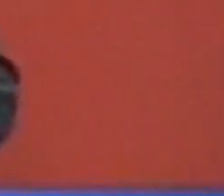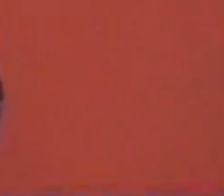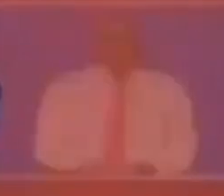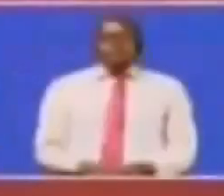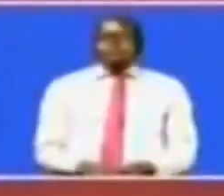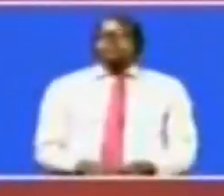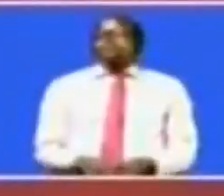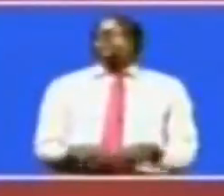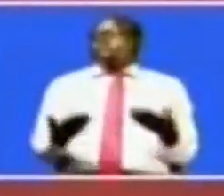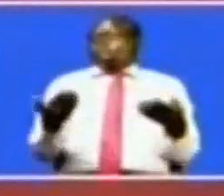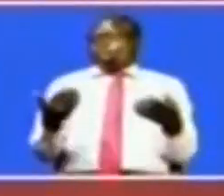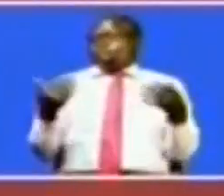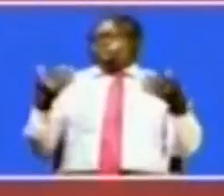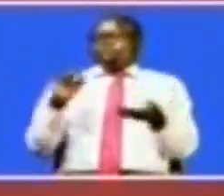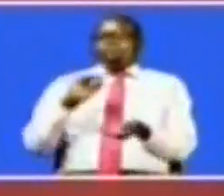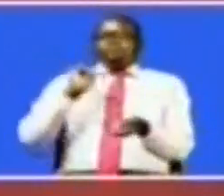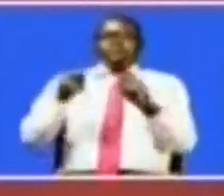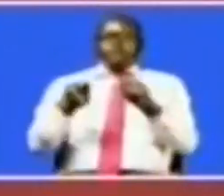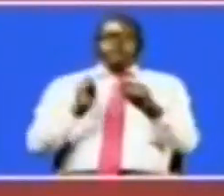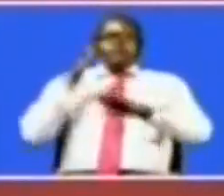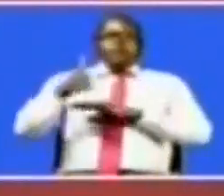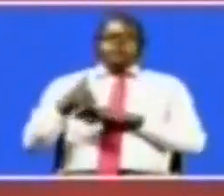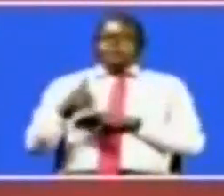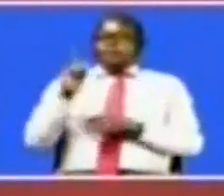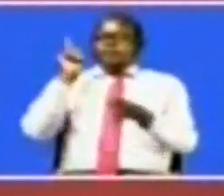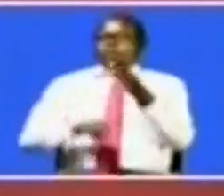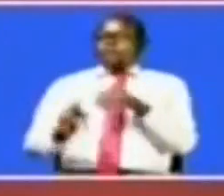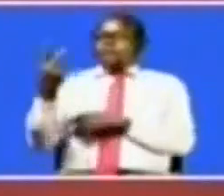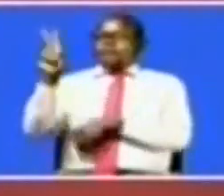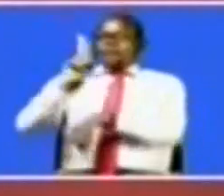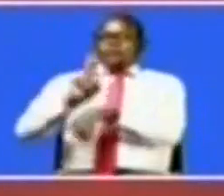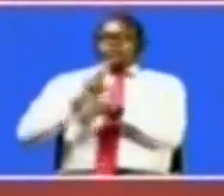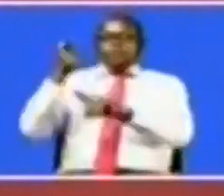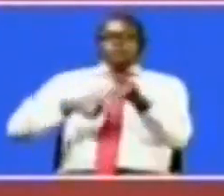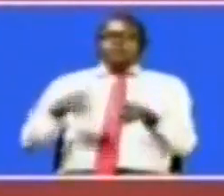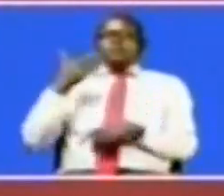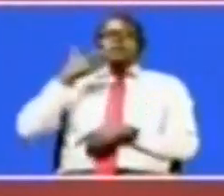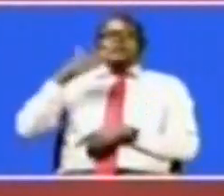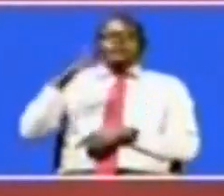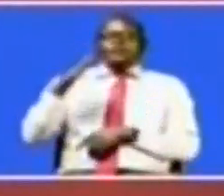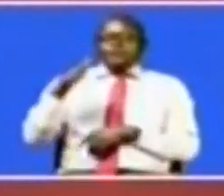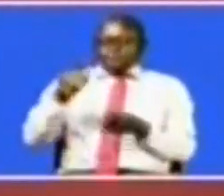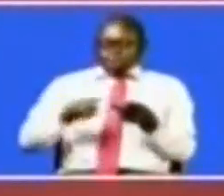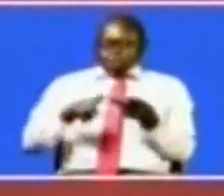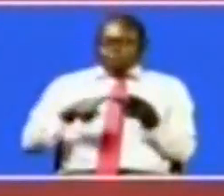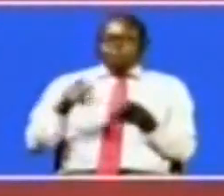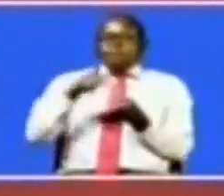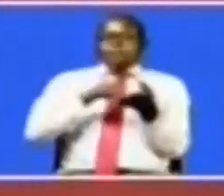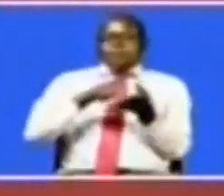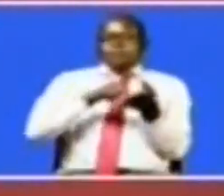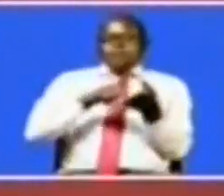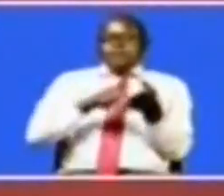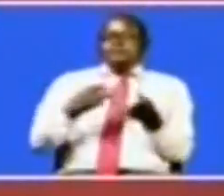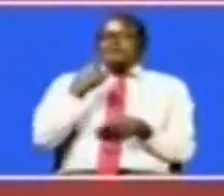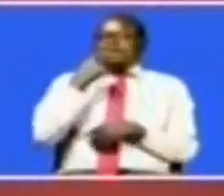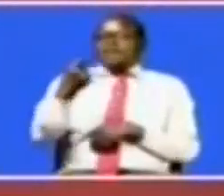Tonight, the veil has been lifted over the safety of what Kenyans consume, from the contraband sugar to the alleged poisonous rice.